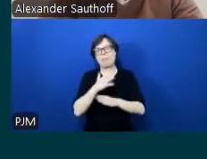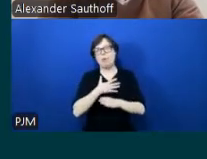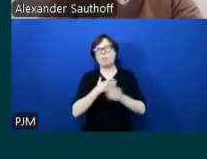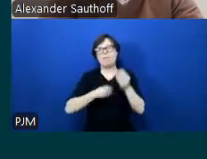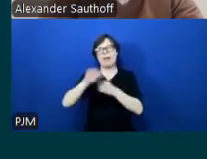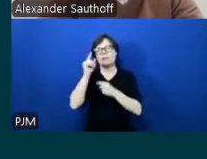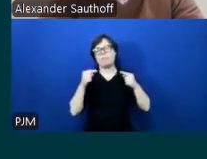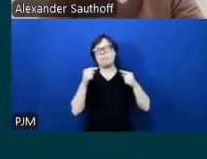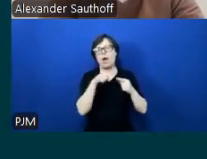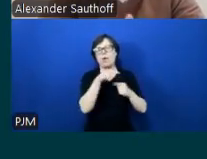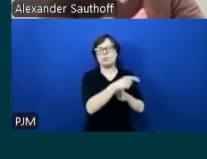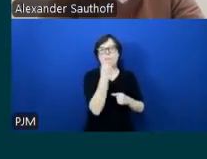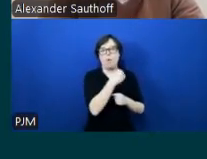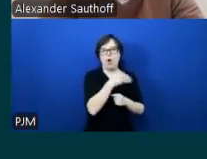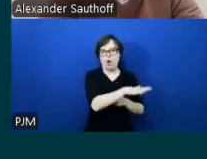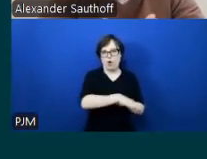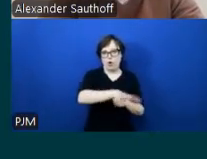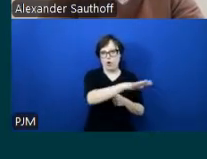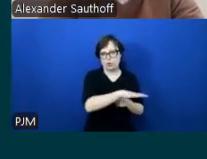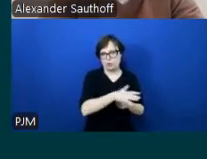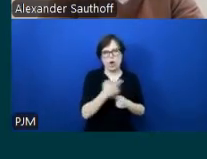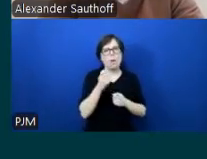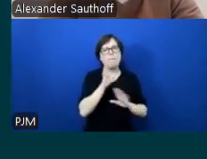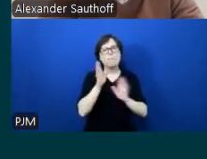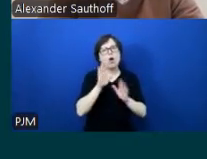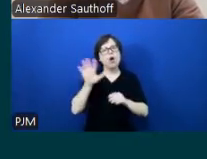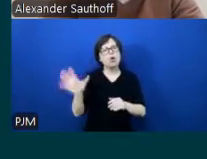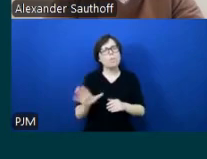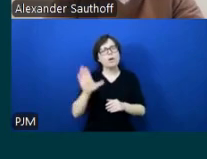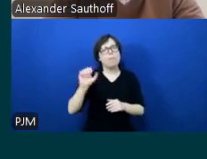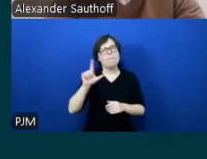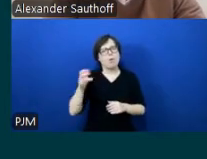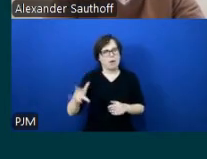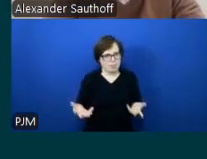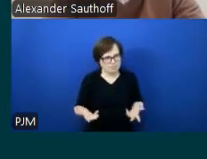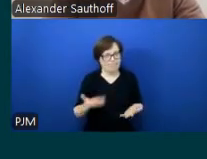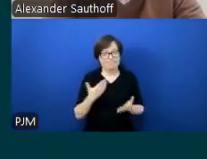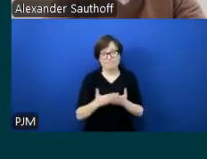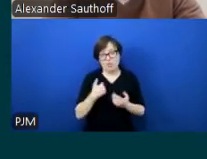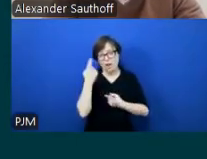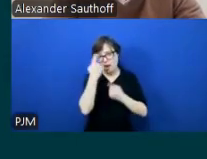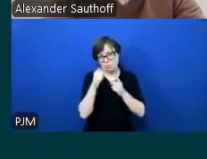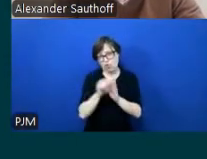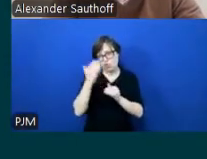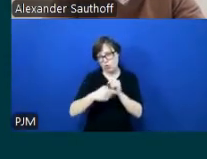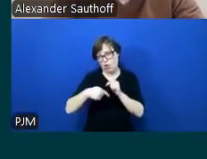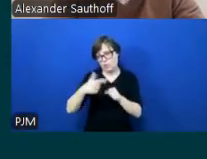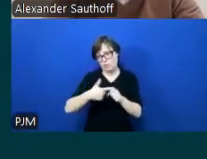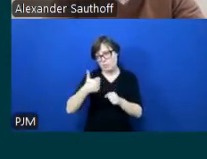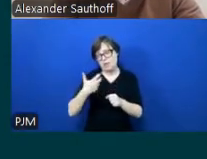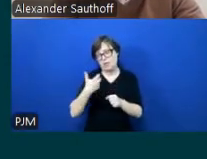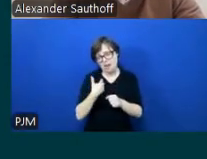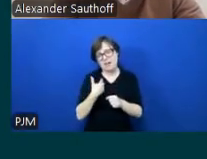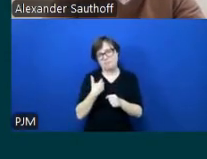graphic below. And we believe that this will happen by the end of the century. So you can see in the example of Geneva's